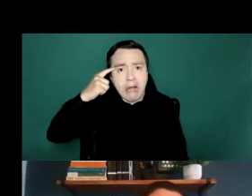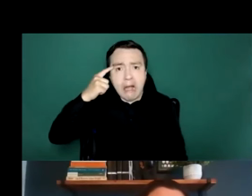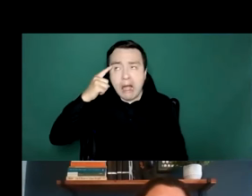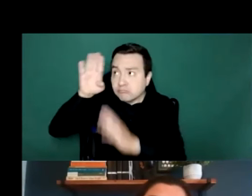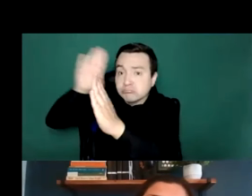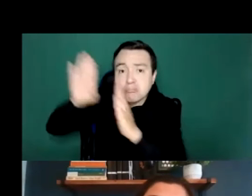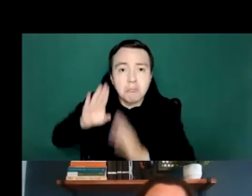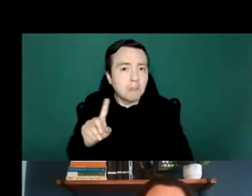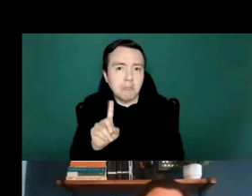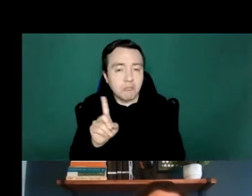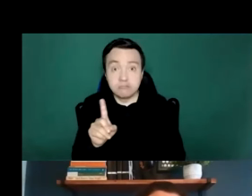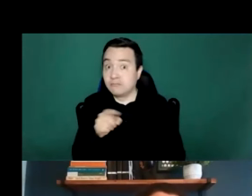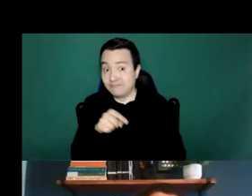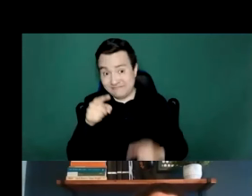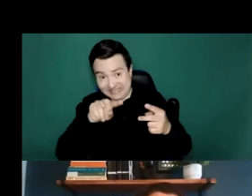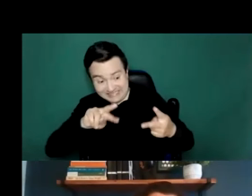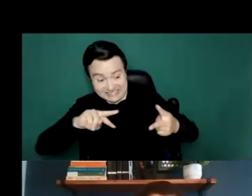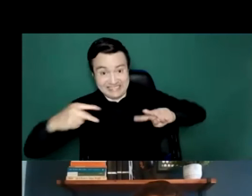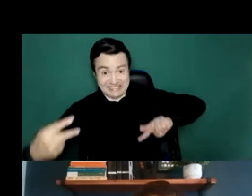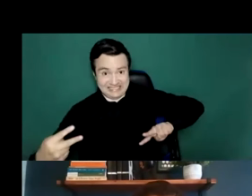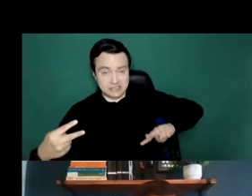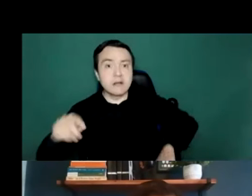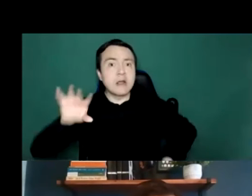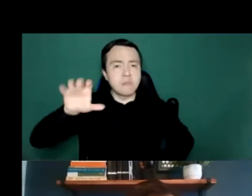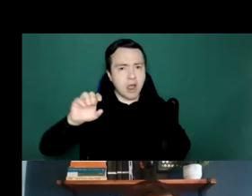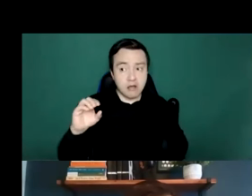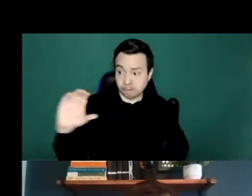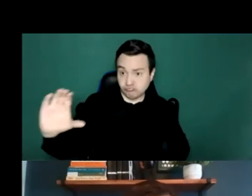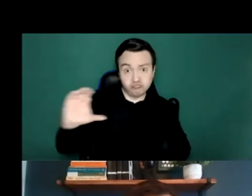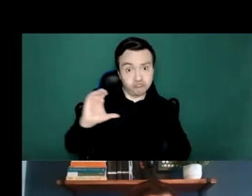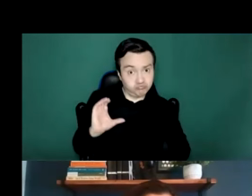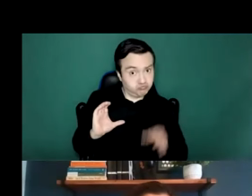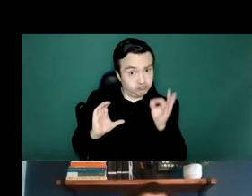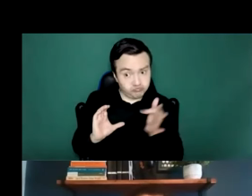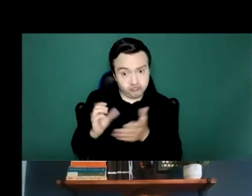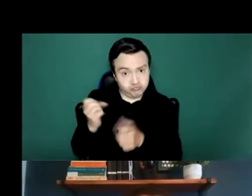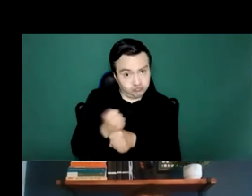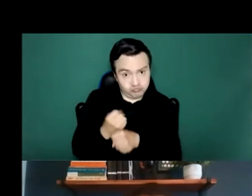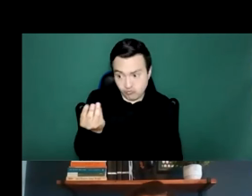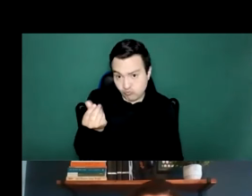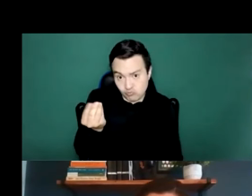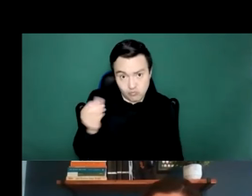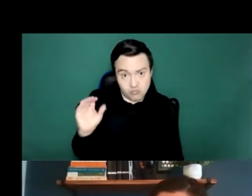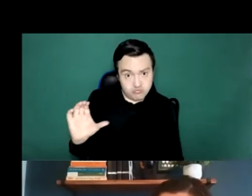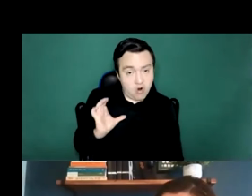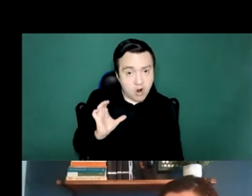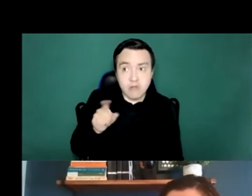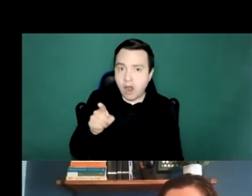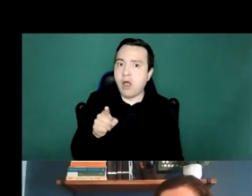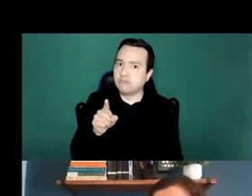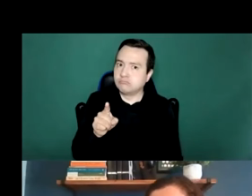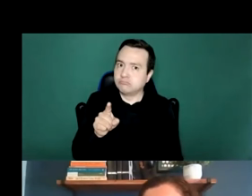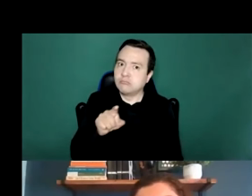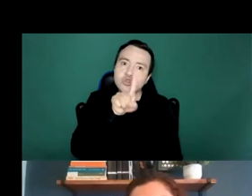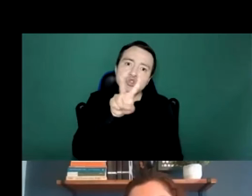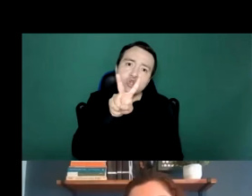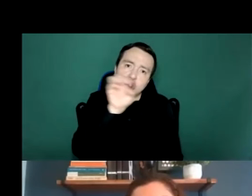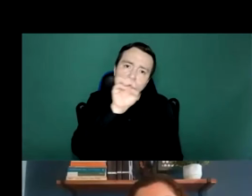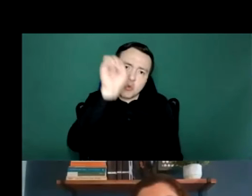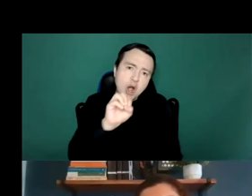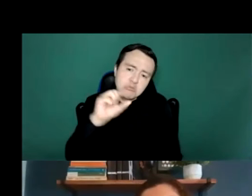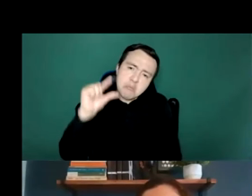compared to the countries with high income, where it's only 12%. Now, not to seek for the healthcare